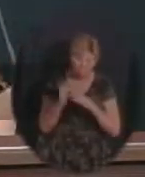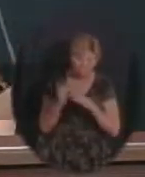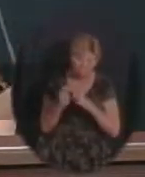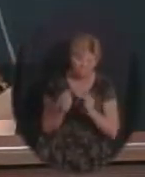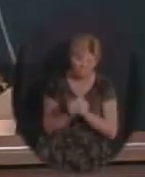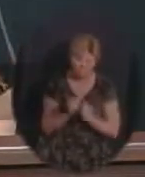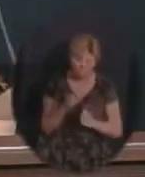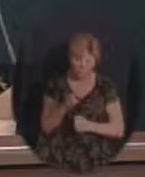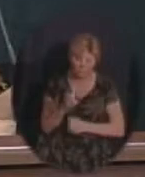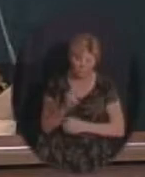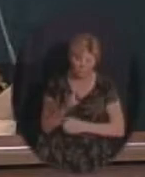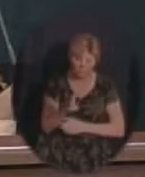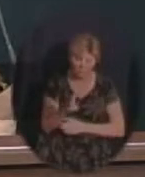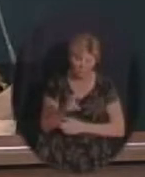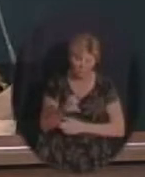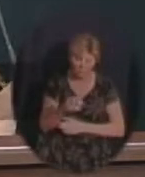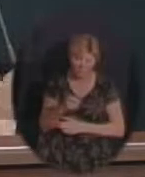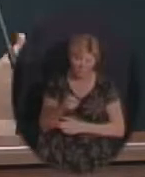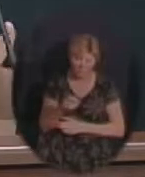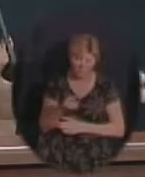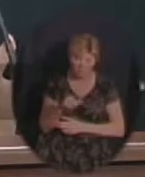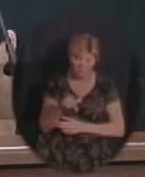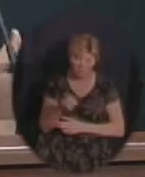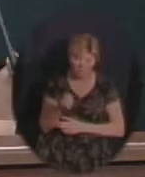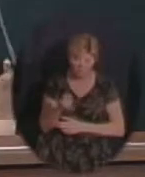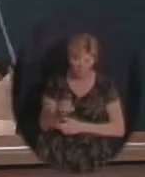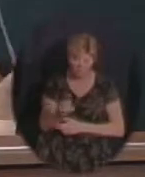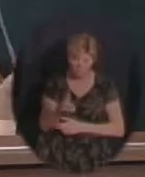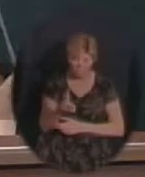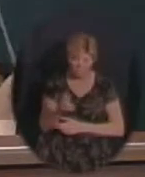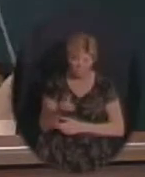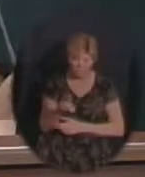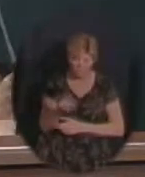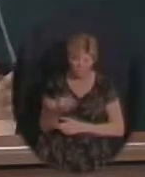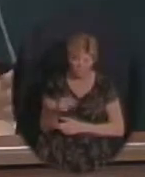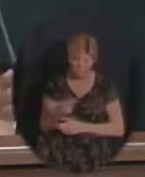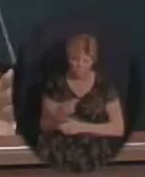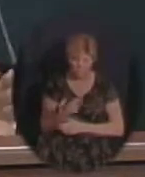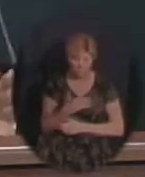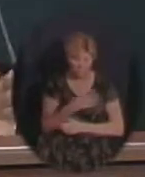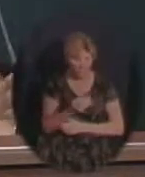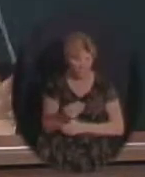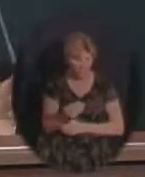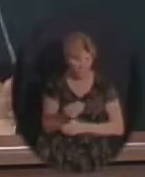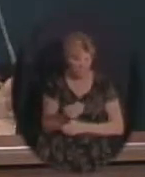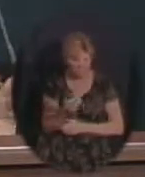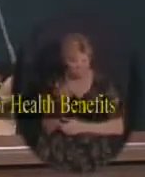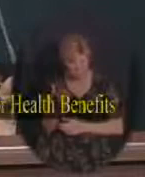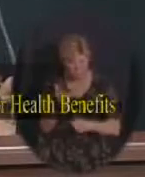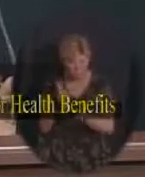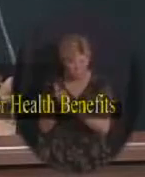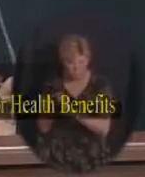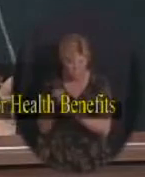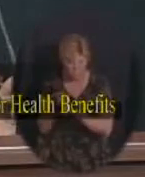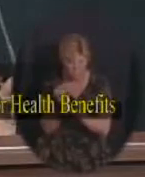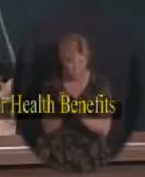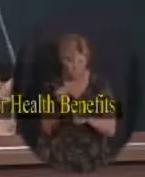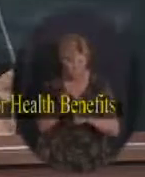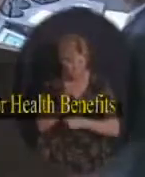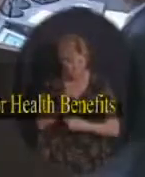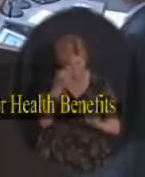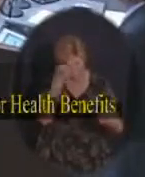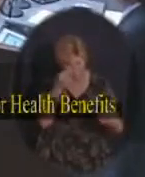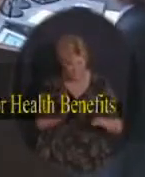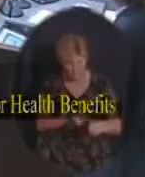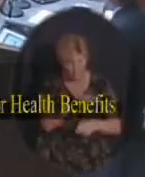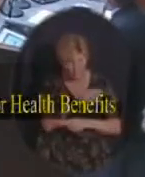working with the broker to identify that and make that agreement. And then you're pointing to somebody. Who else are you pointing to? And